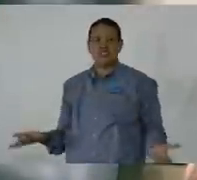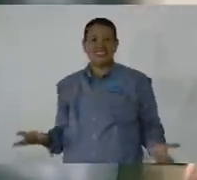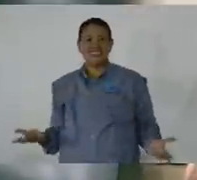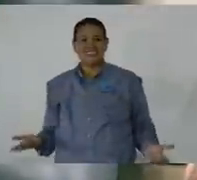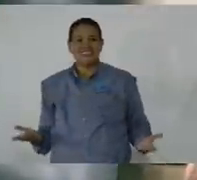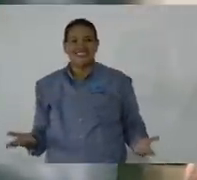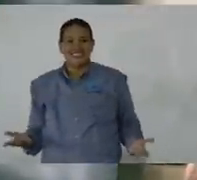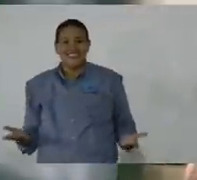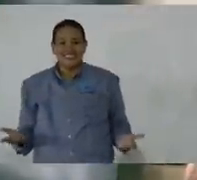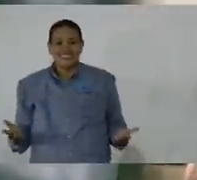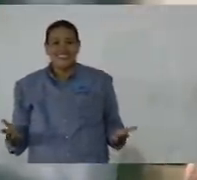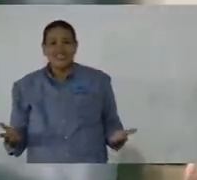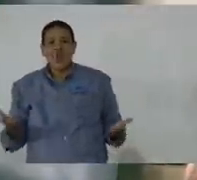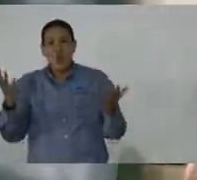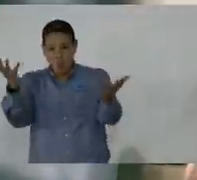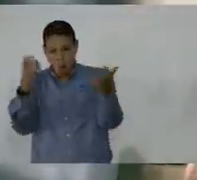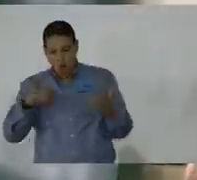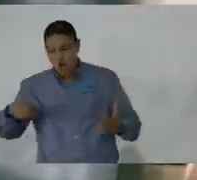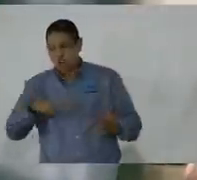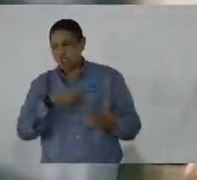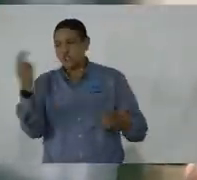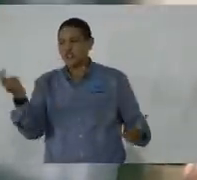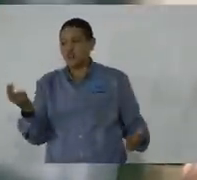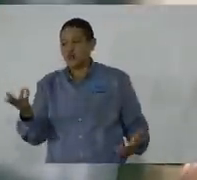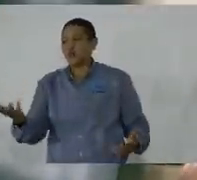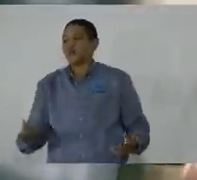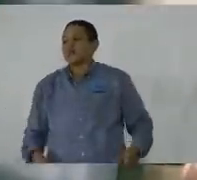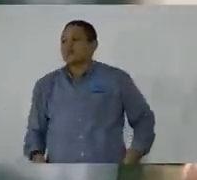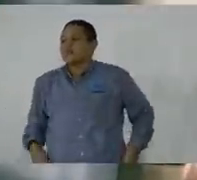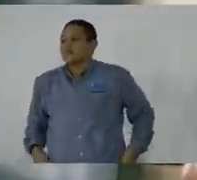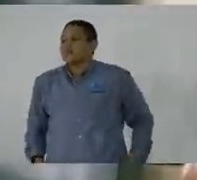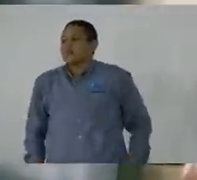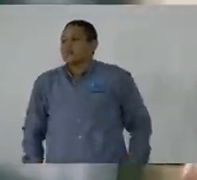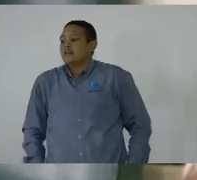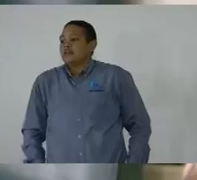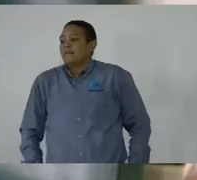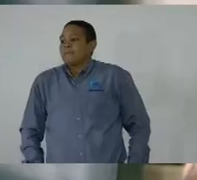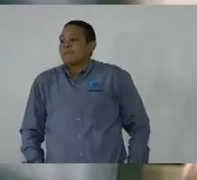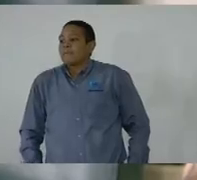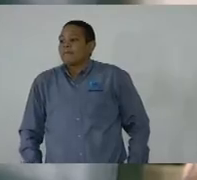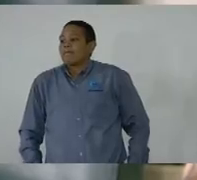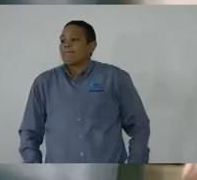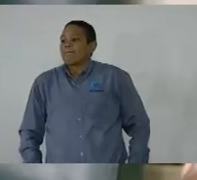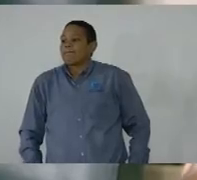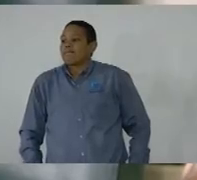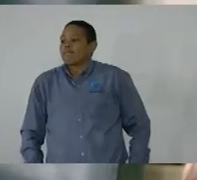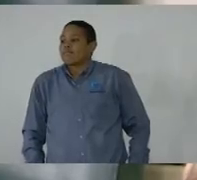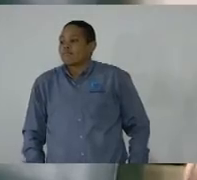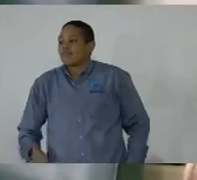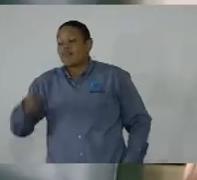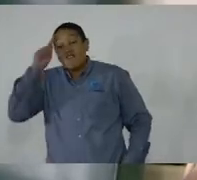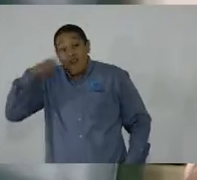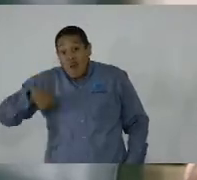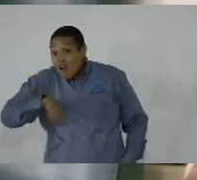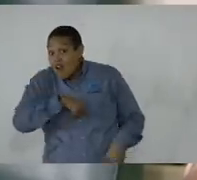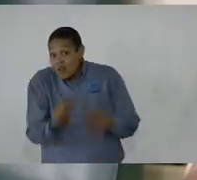the way that He wants us to do. Madam Speaker, for us to do